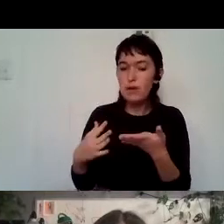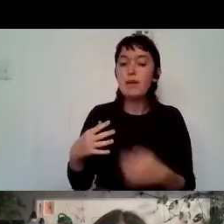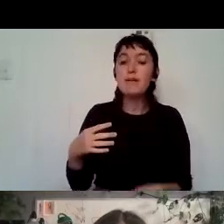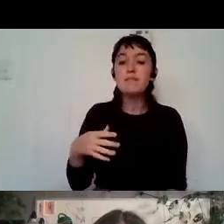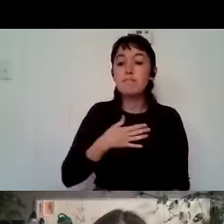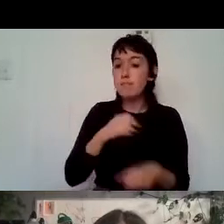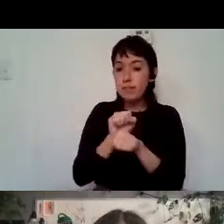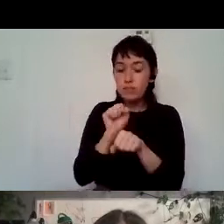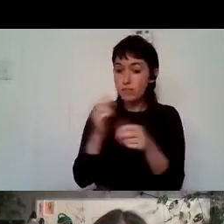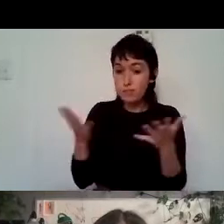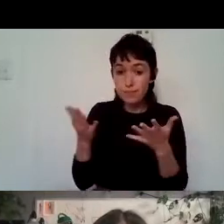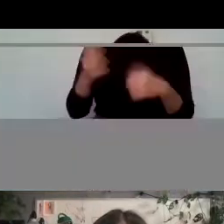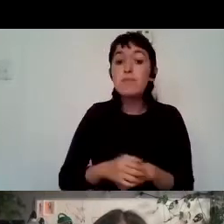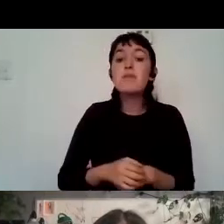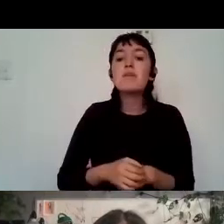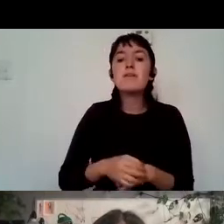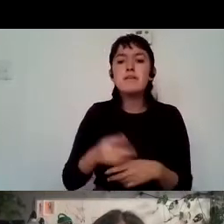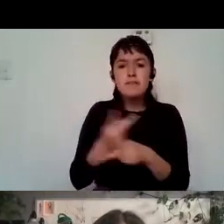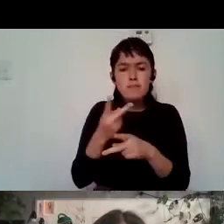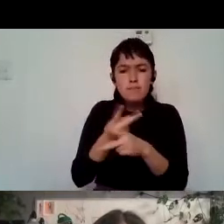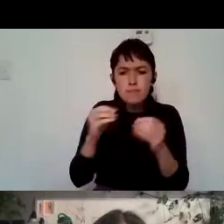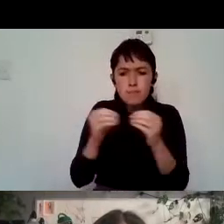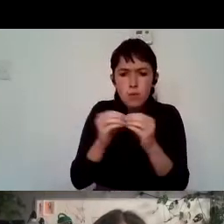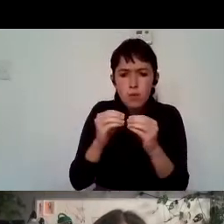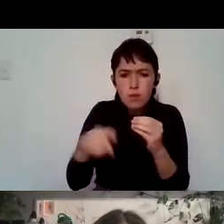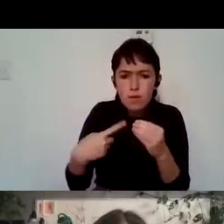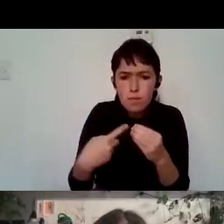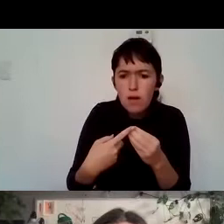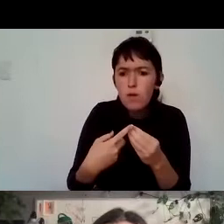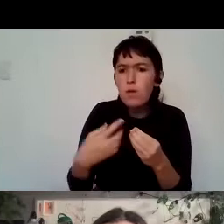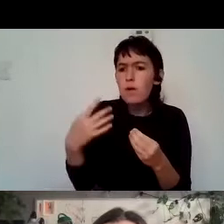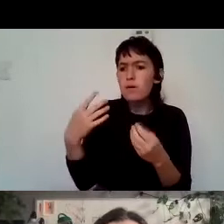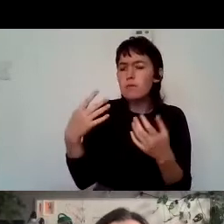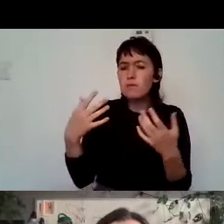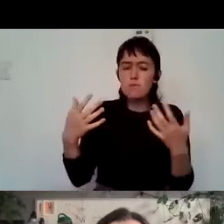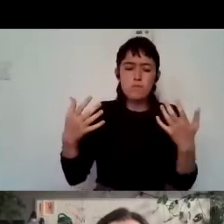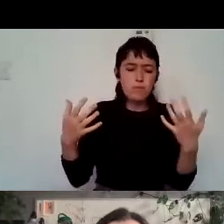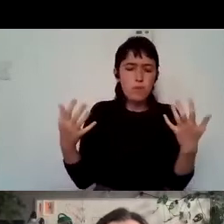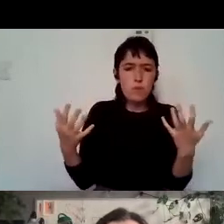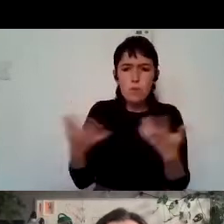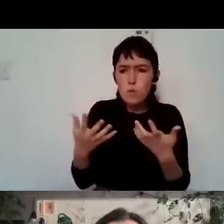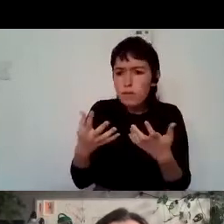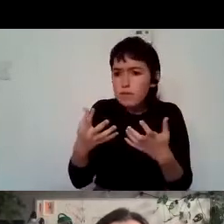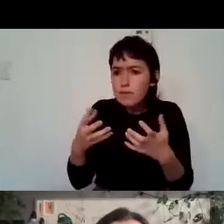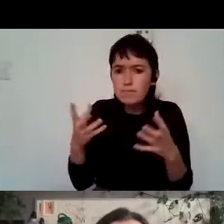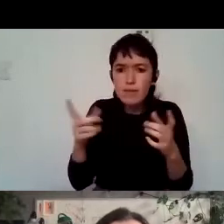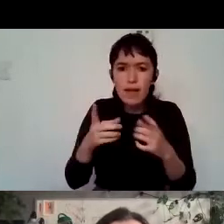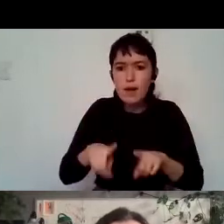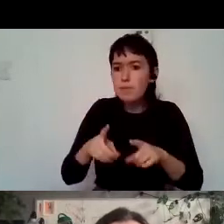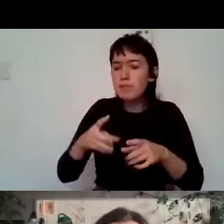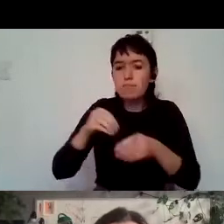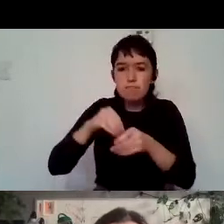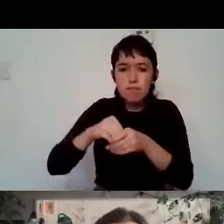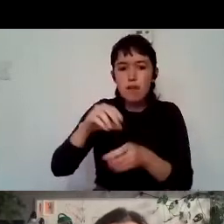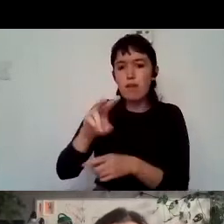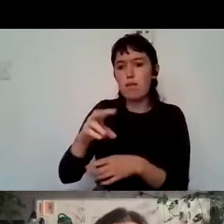more about what is happening with volcanoes, something that no one else has known about them before. And in the future, I